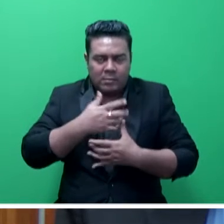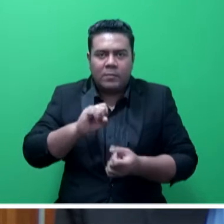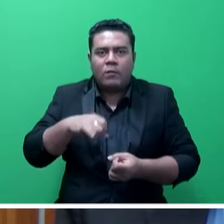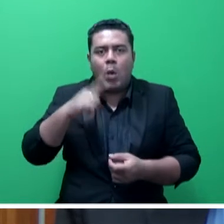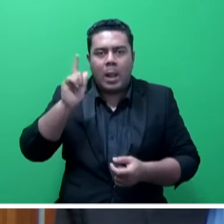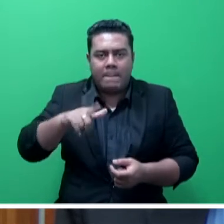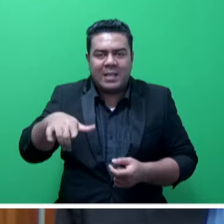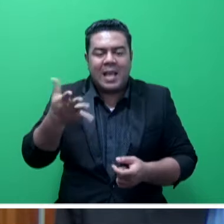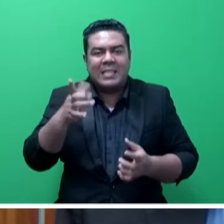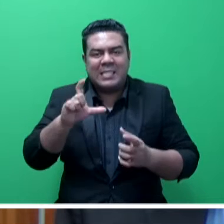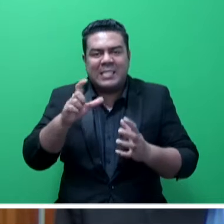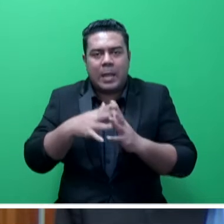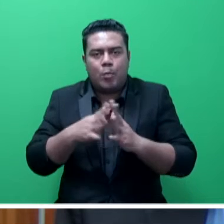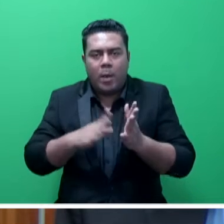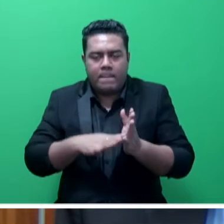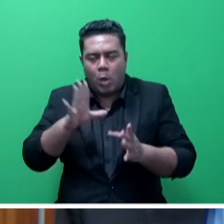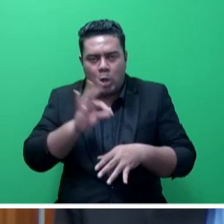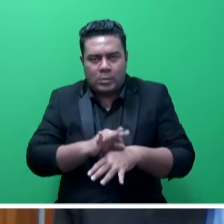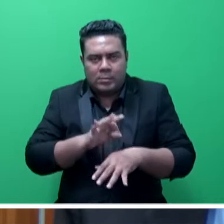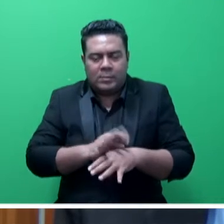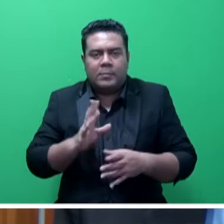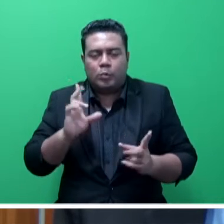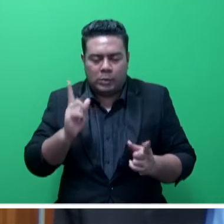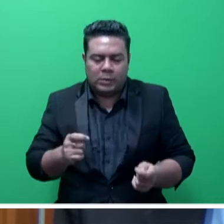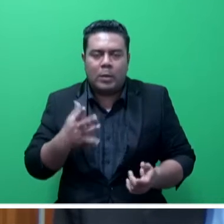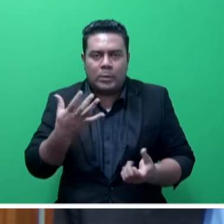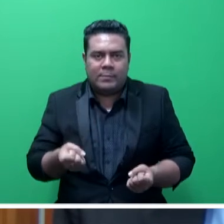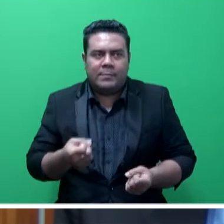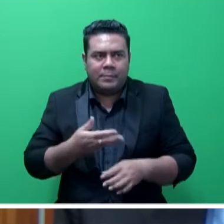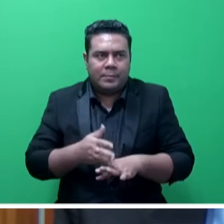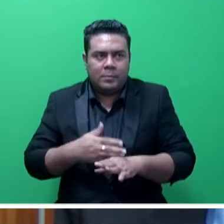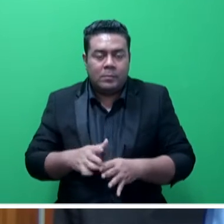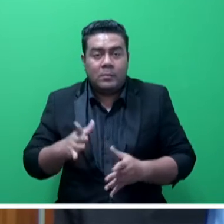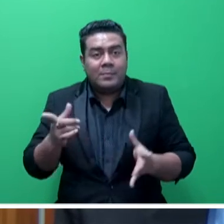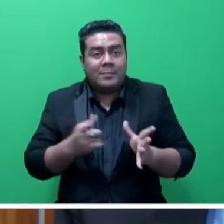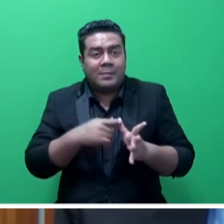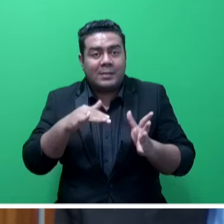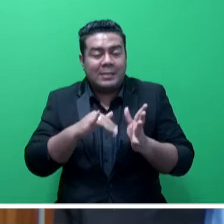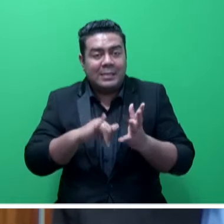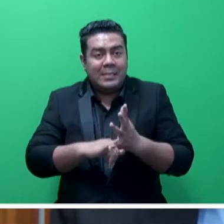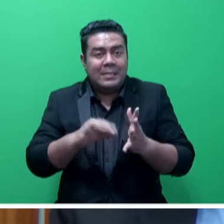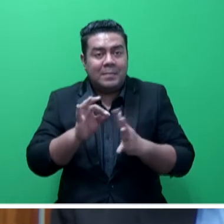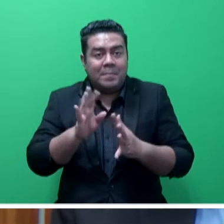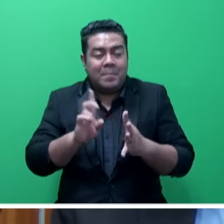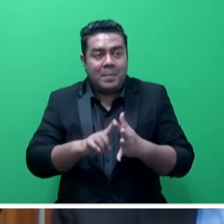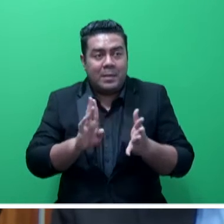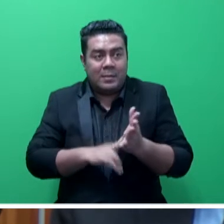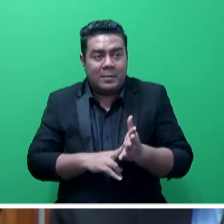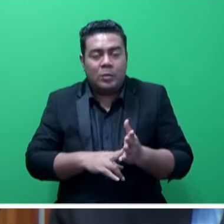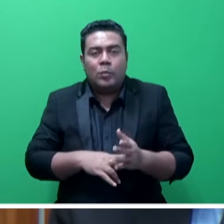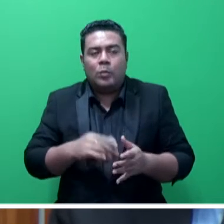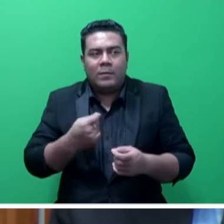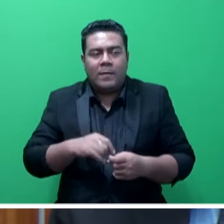through the tender process. Honourable Speaker, we've also, ASPEN has committed to putting in a temporary CT